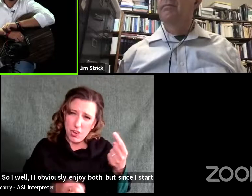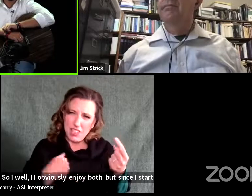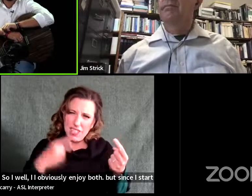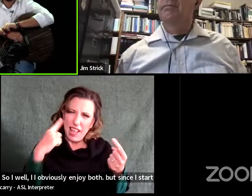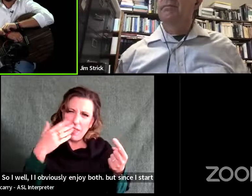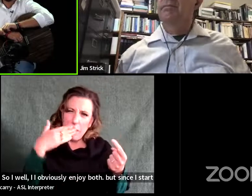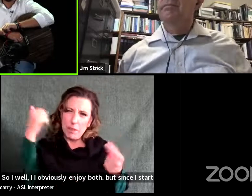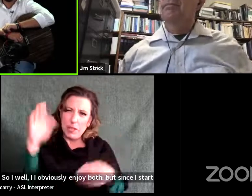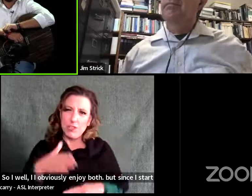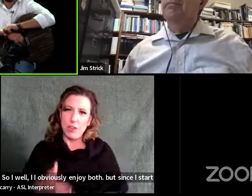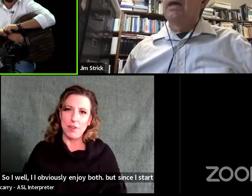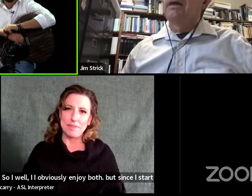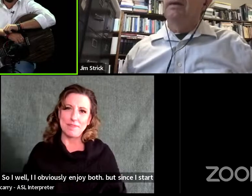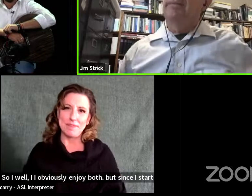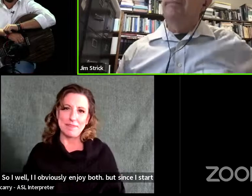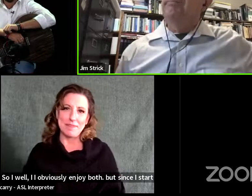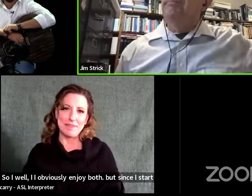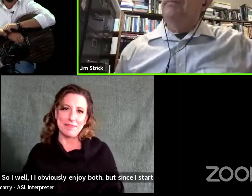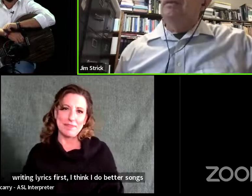songs.